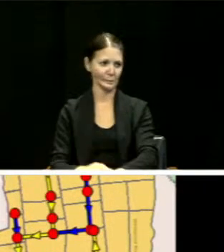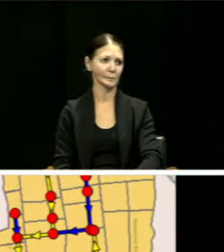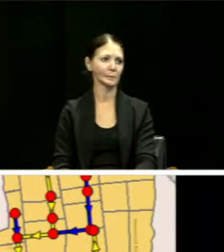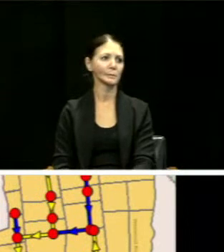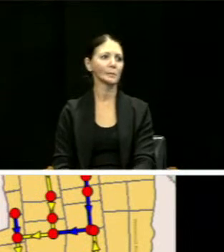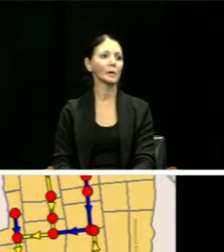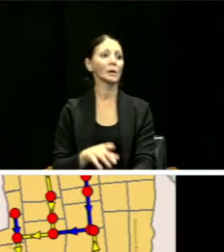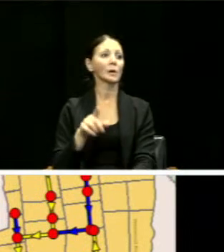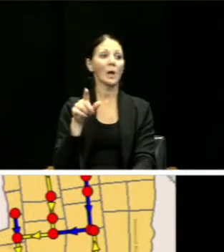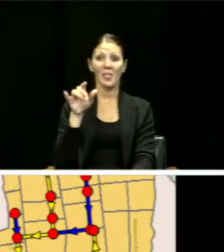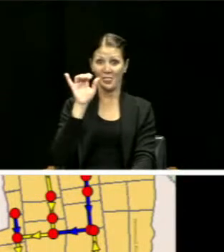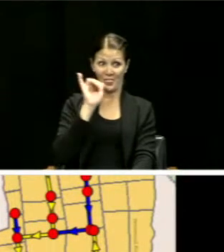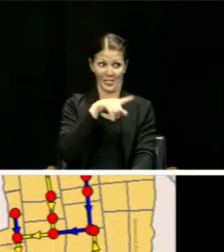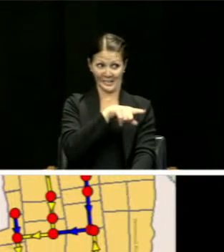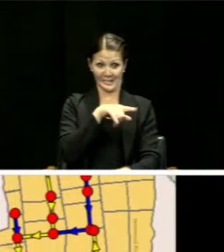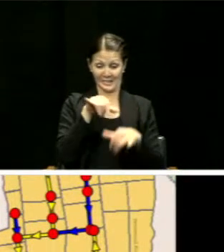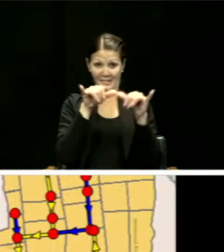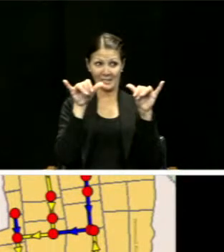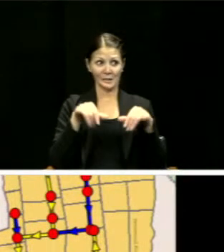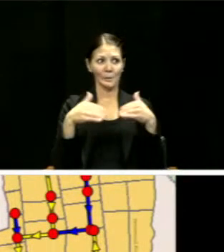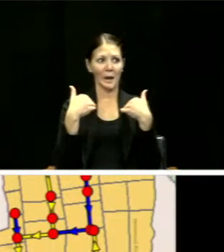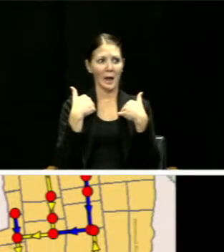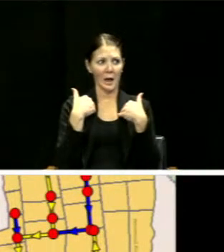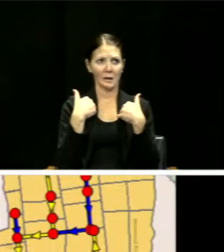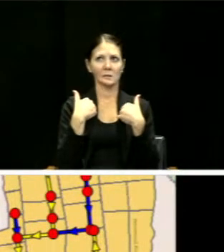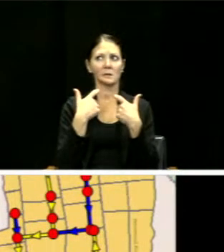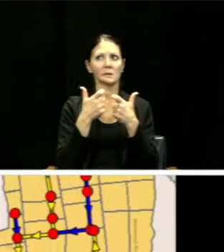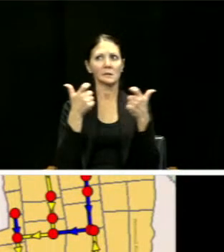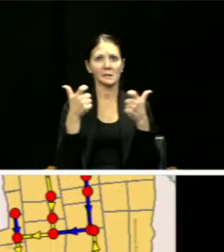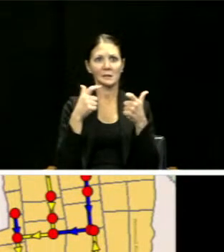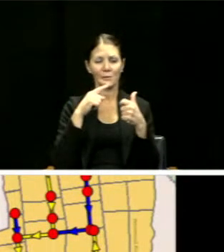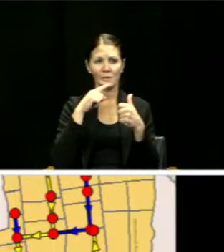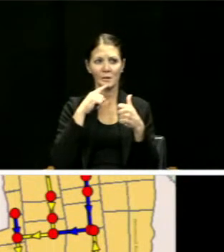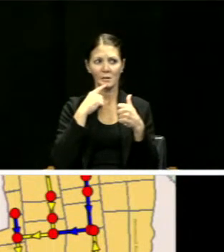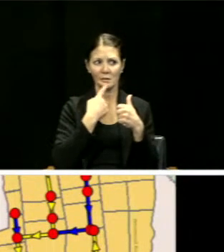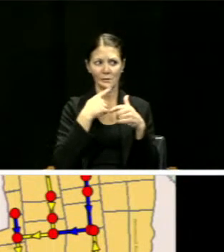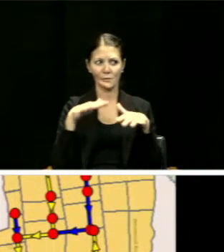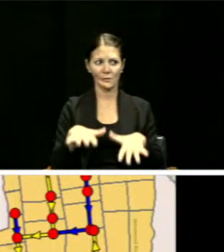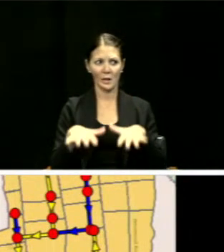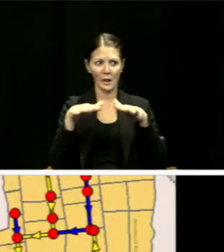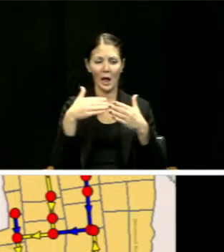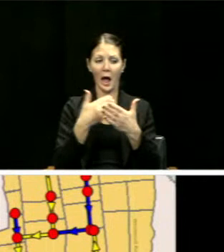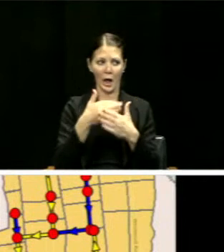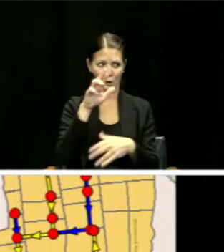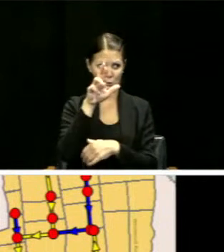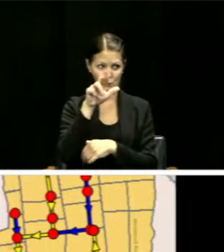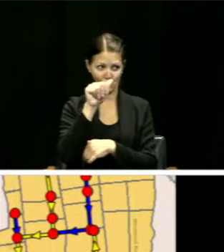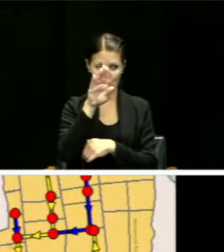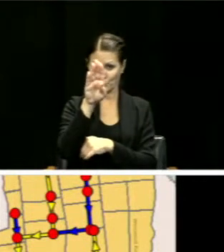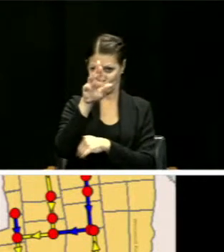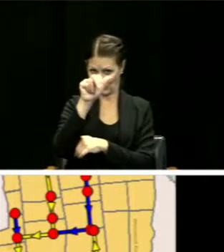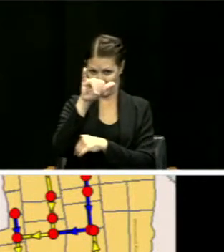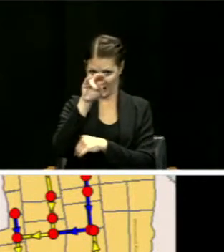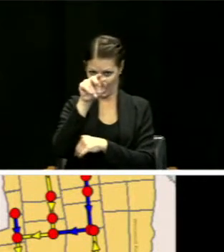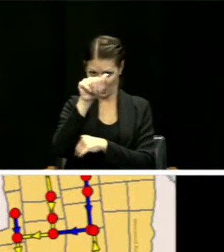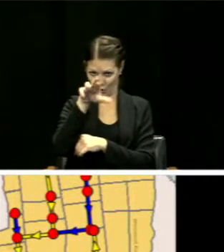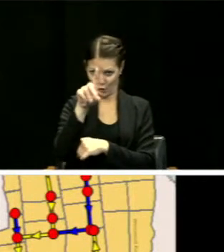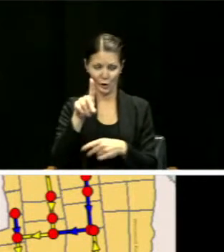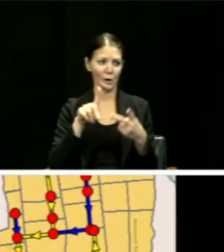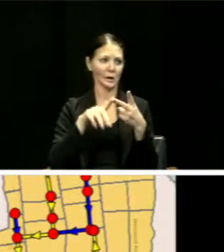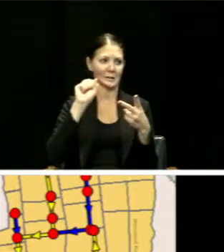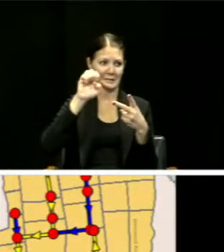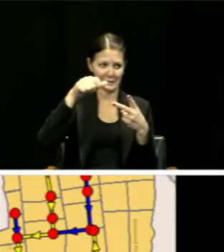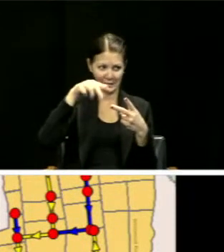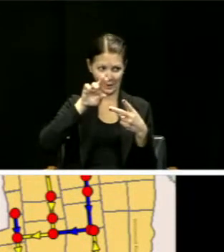And so this system has significant flooding along Reynard Road, Sequin Road, Norwood and